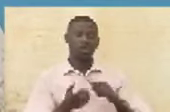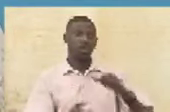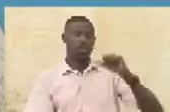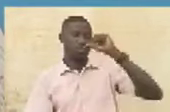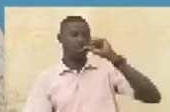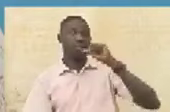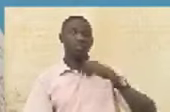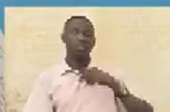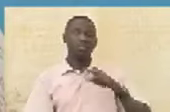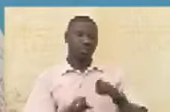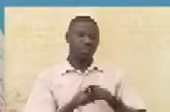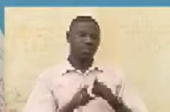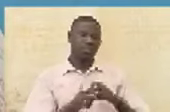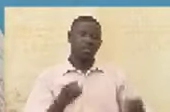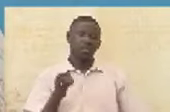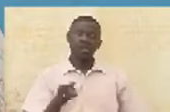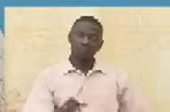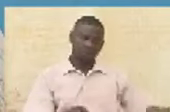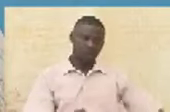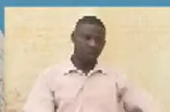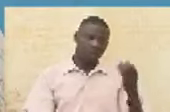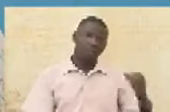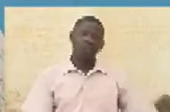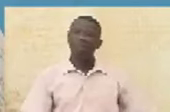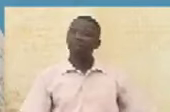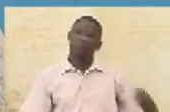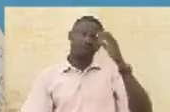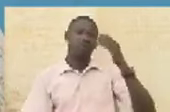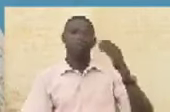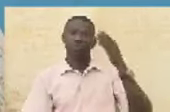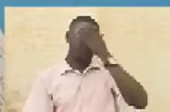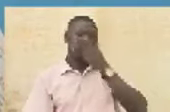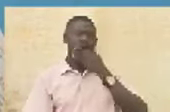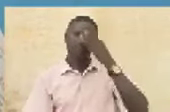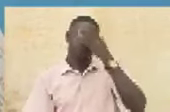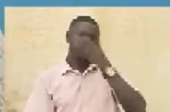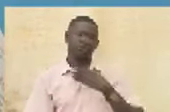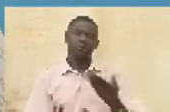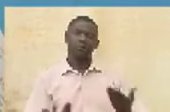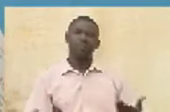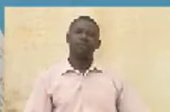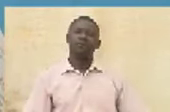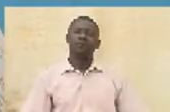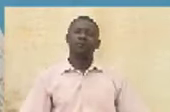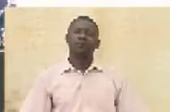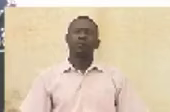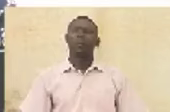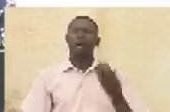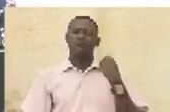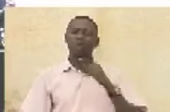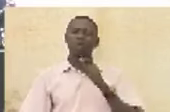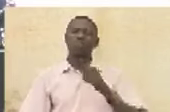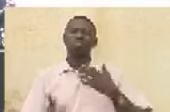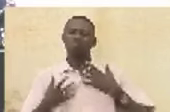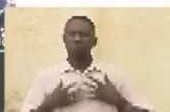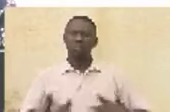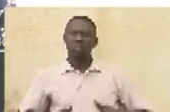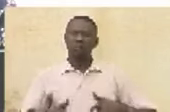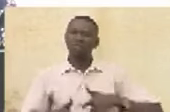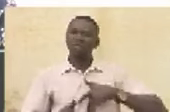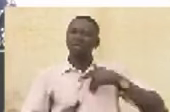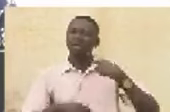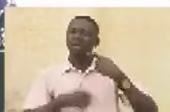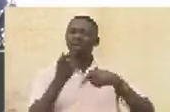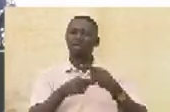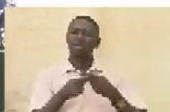drink that's the same that they take to throw it on your face. How did your body feel after drinking